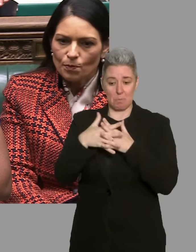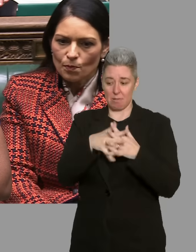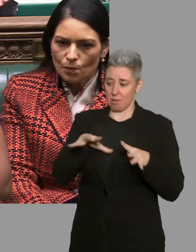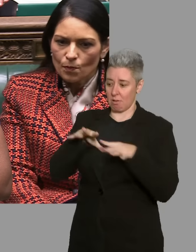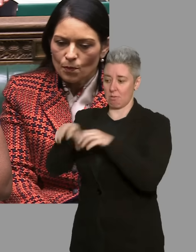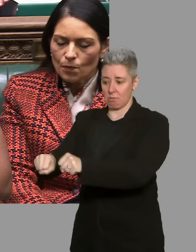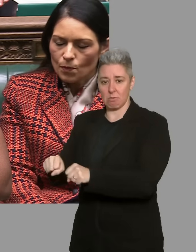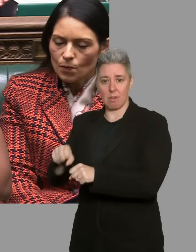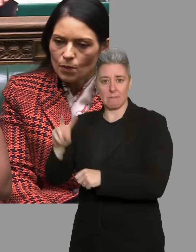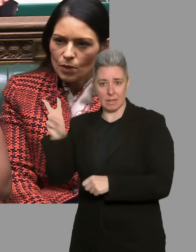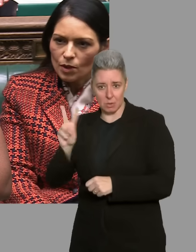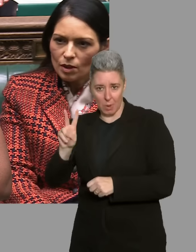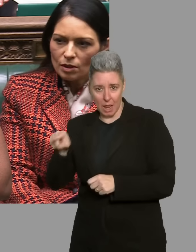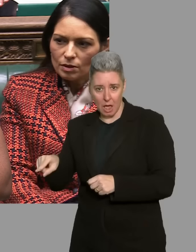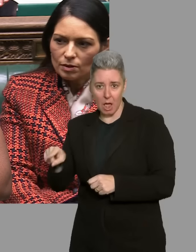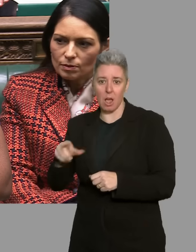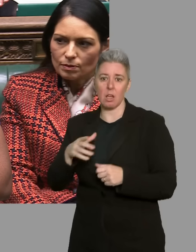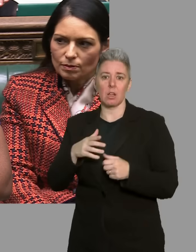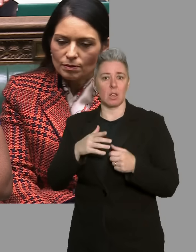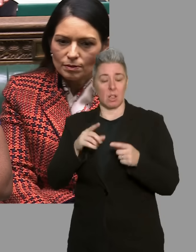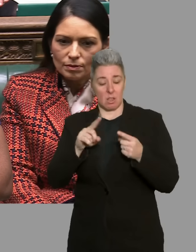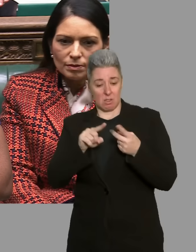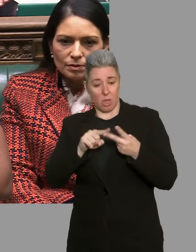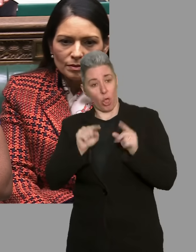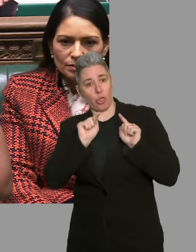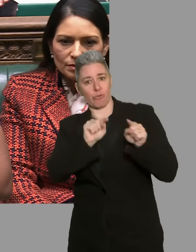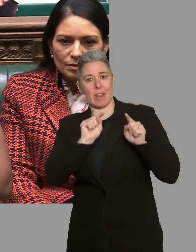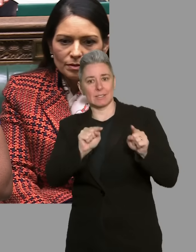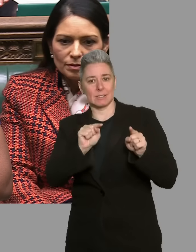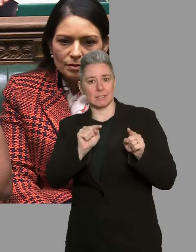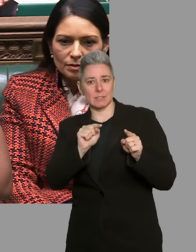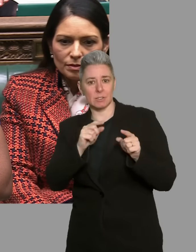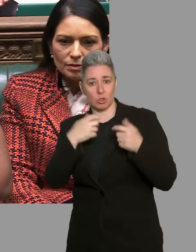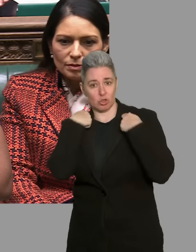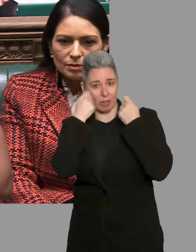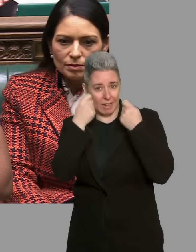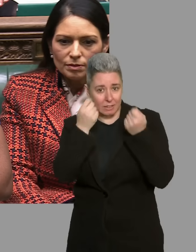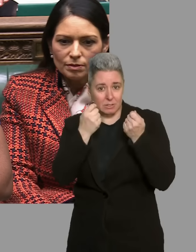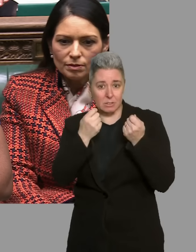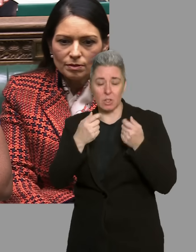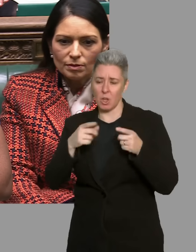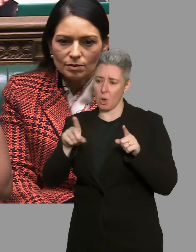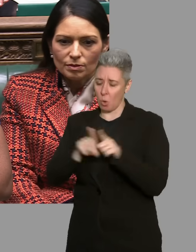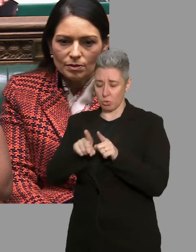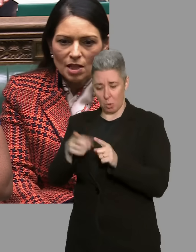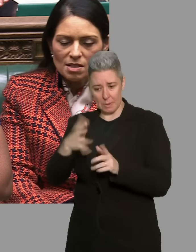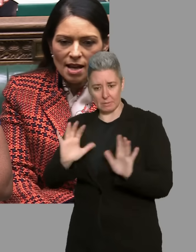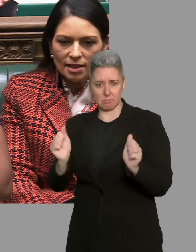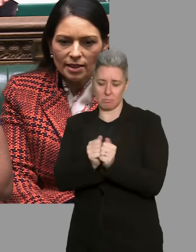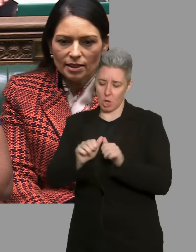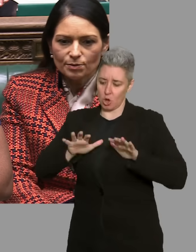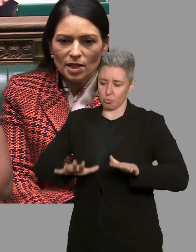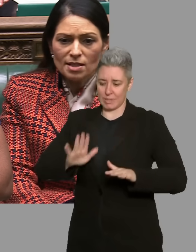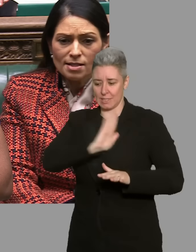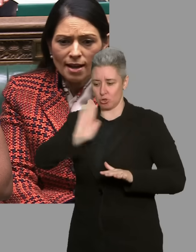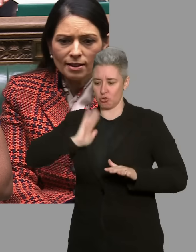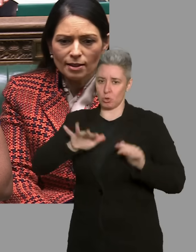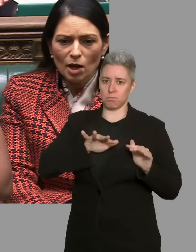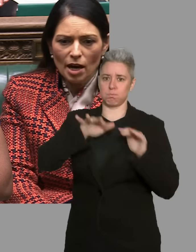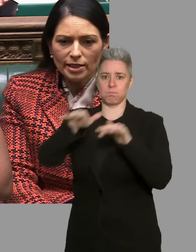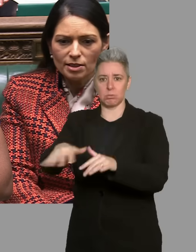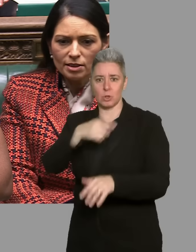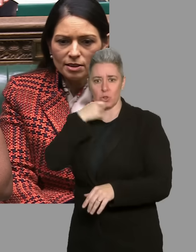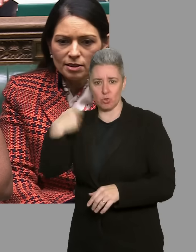Ukraine. So it is frankly astonishing that the Prime Minister is not making a full statement